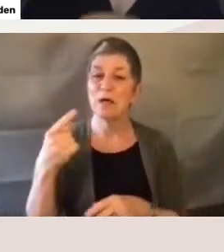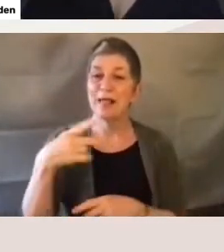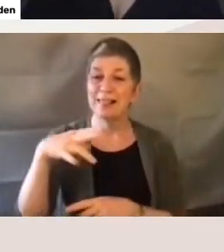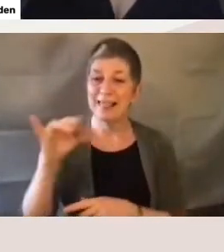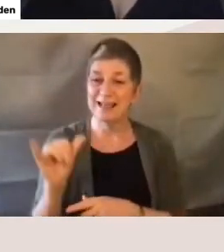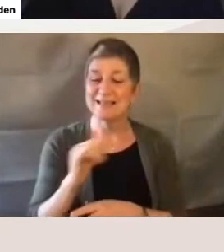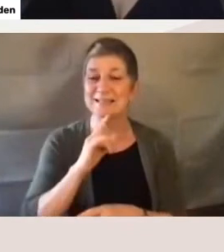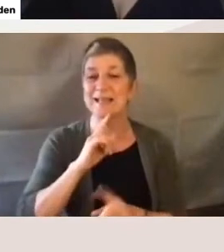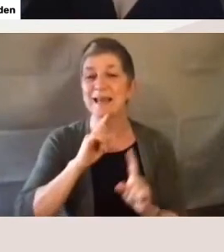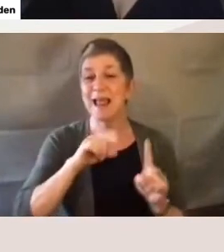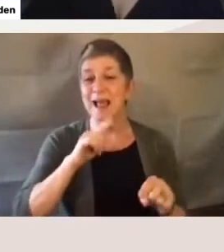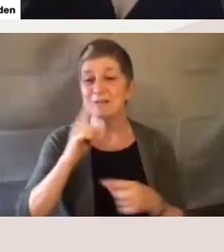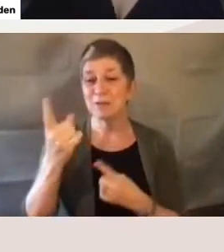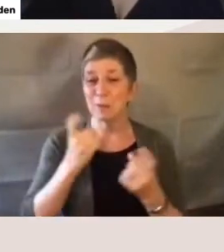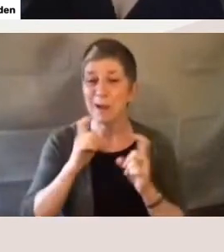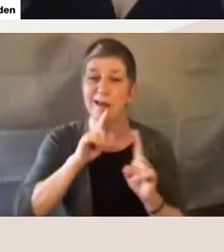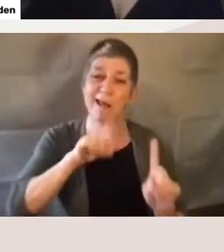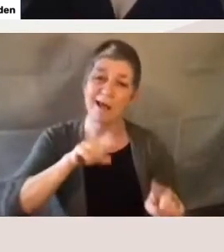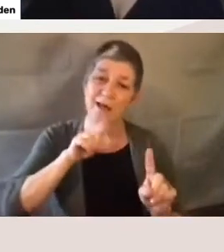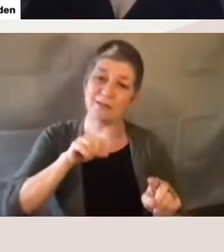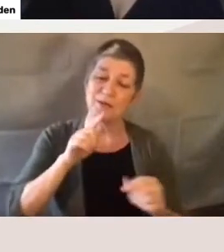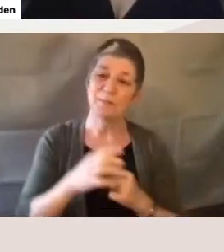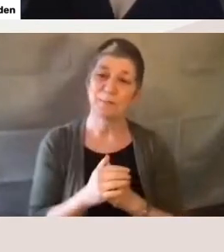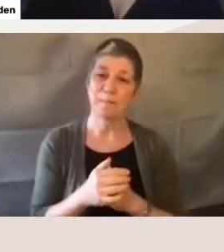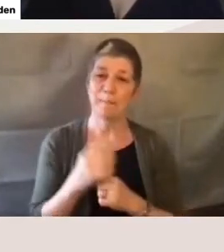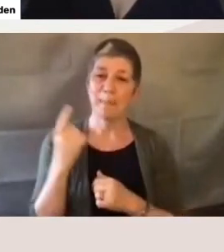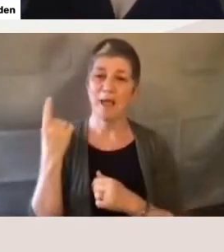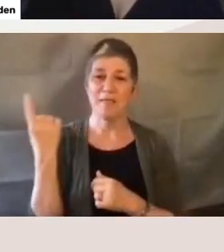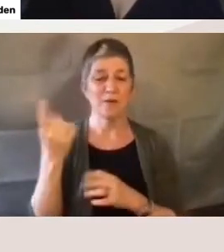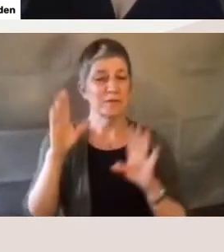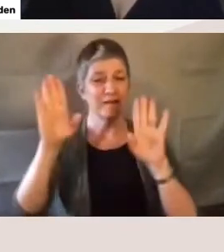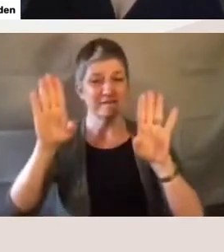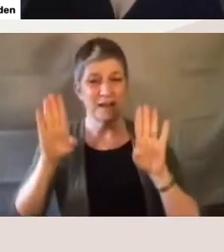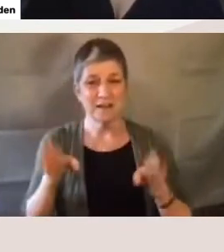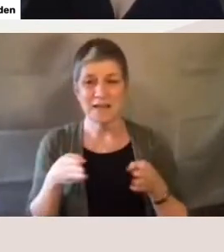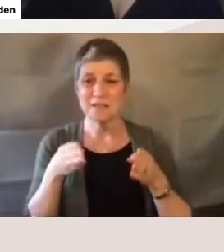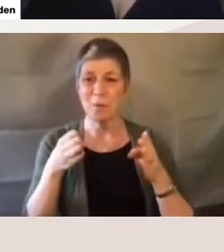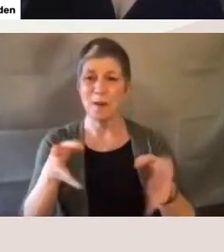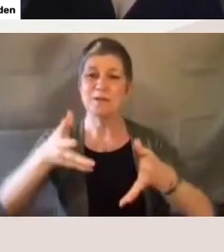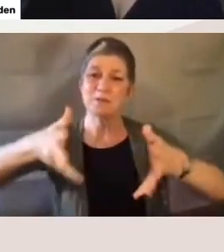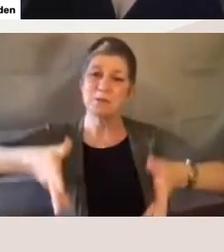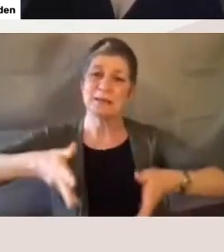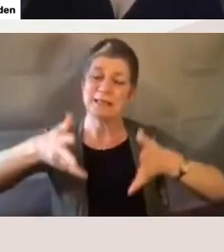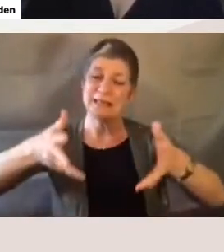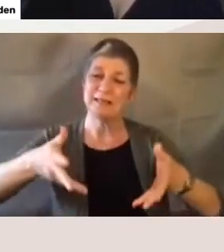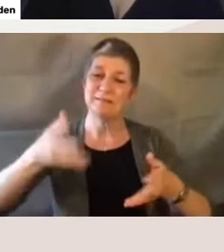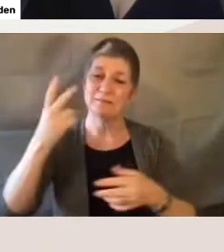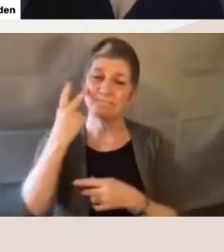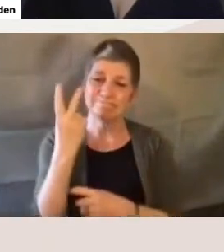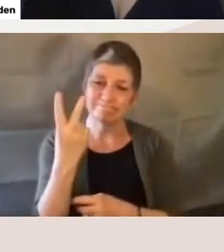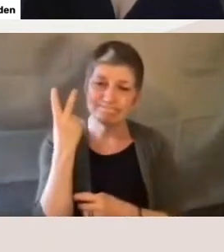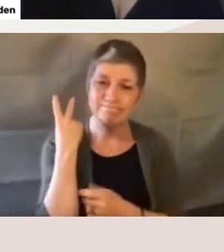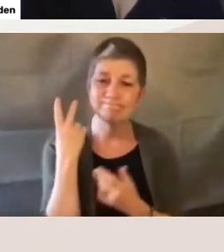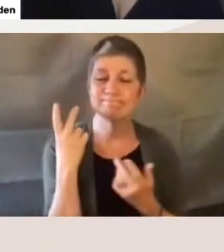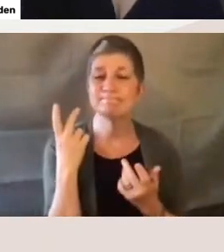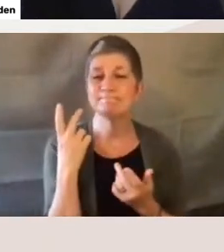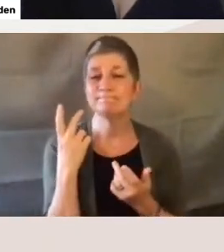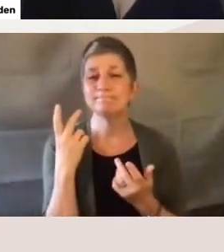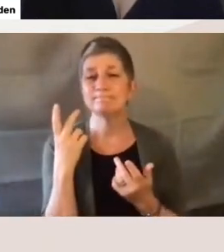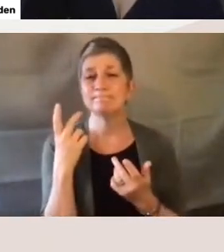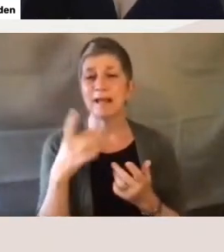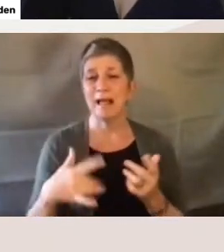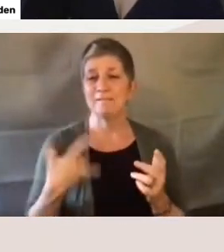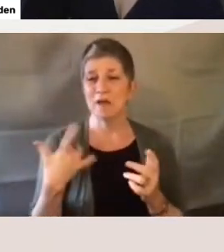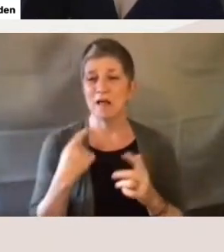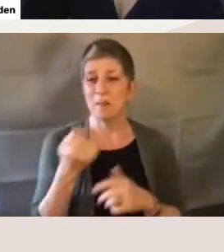answer the questions. And, you know, I think that those are just fantastic ways to leave a mark and to feel a